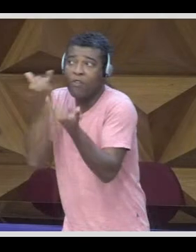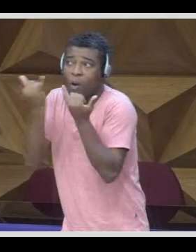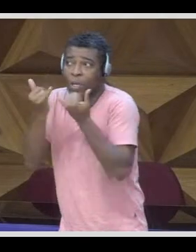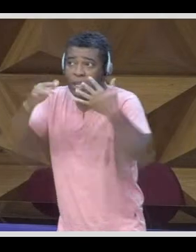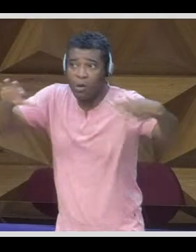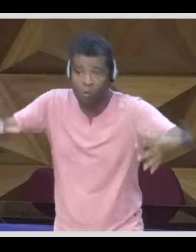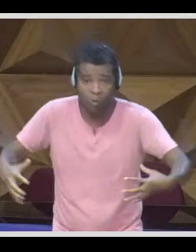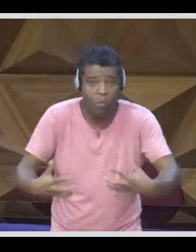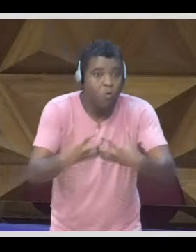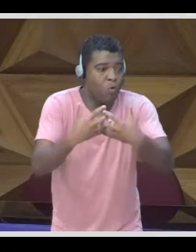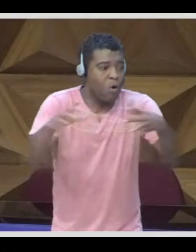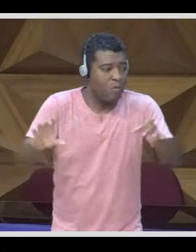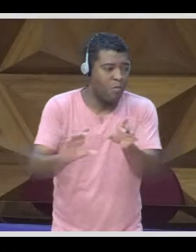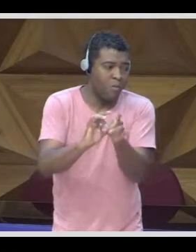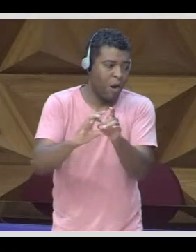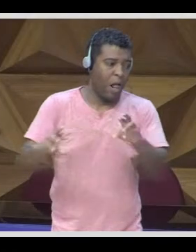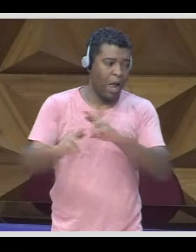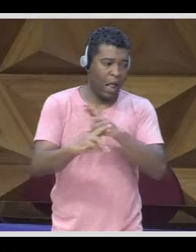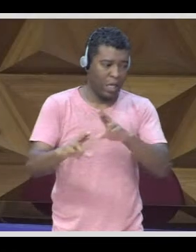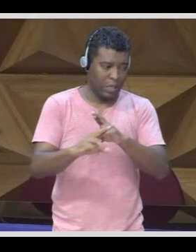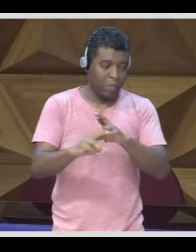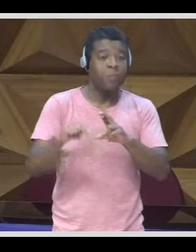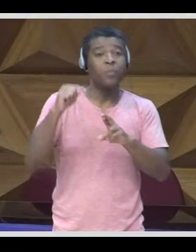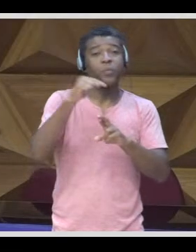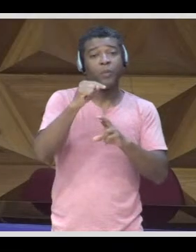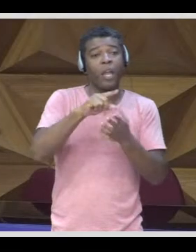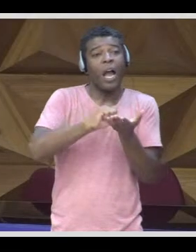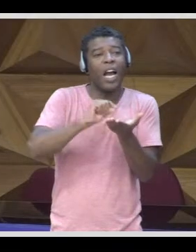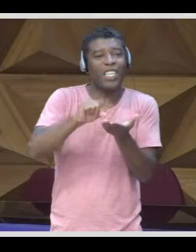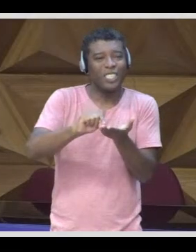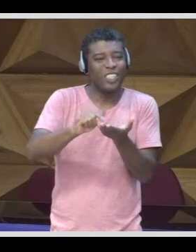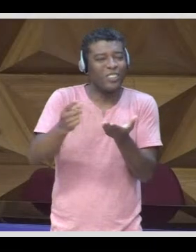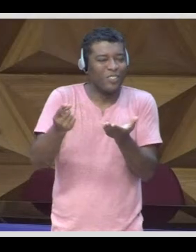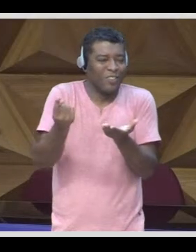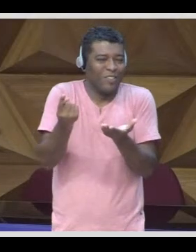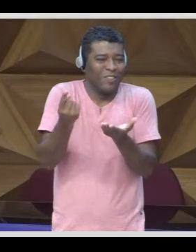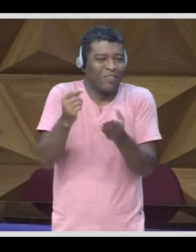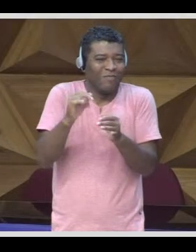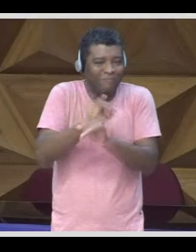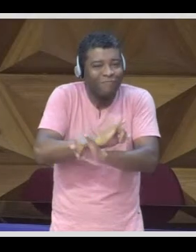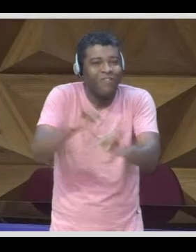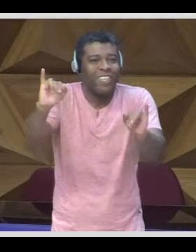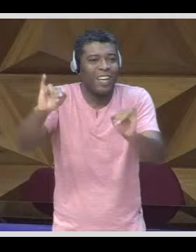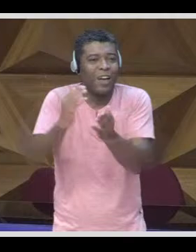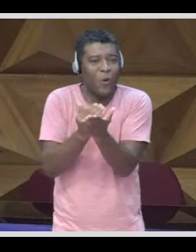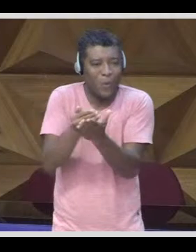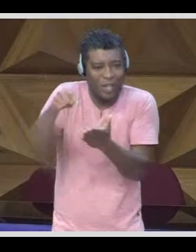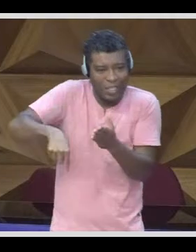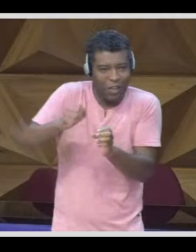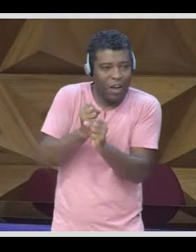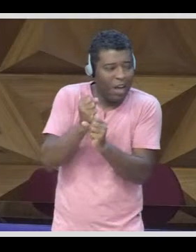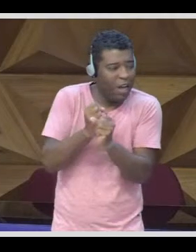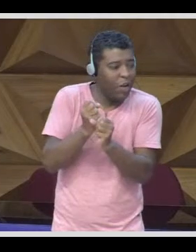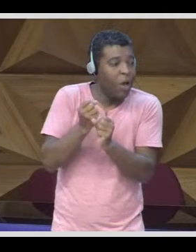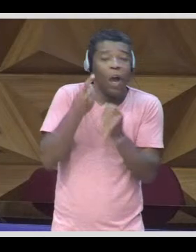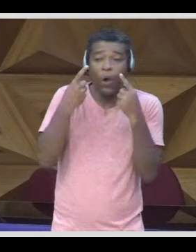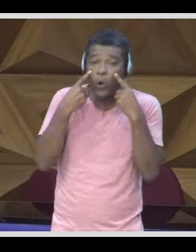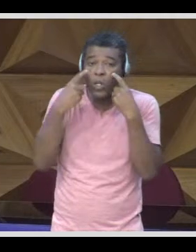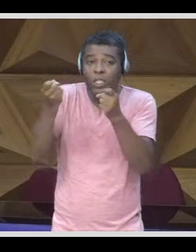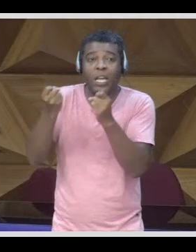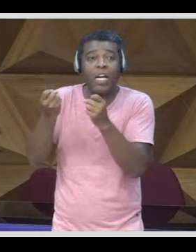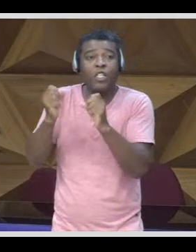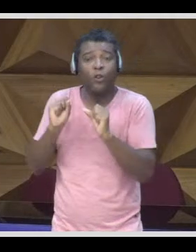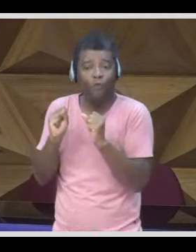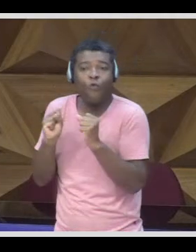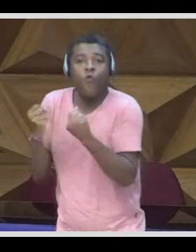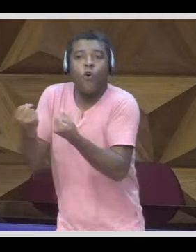relates, in one we studied curiosity as a driving force behind sharing of content on